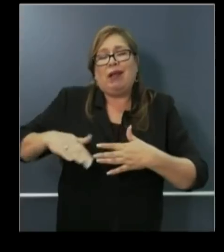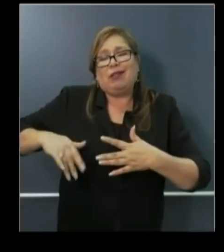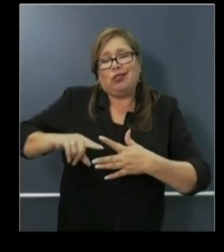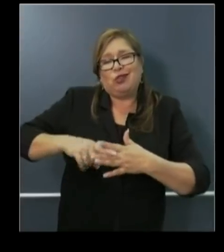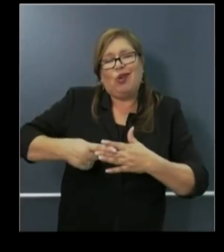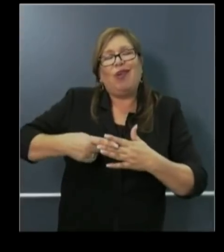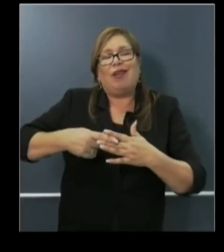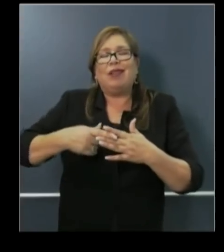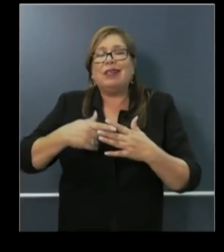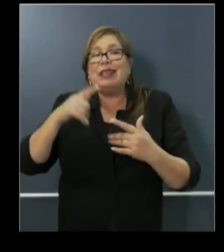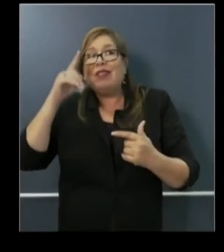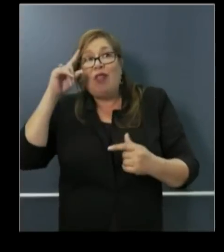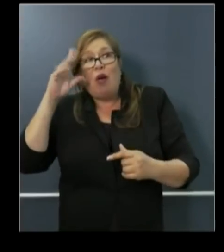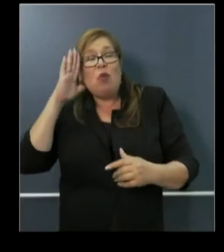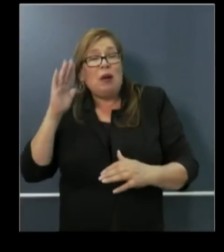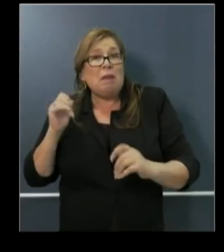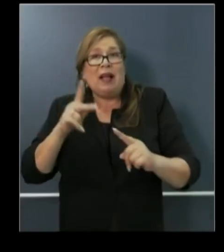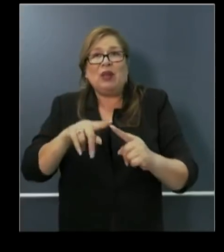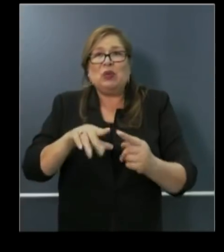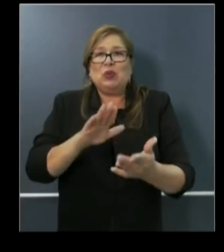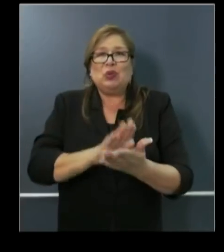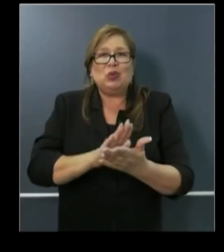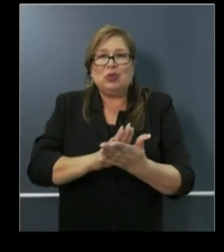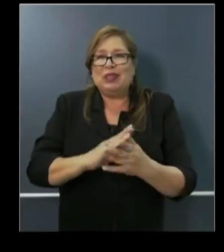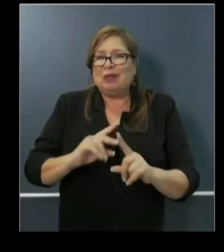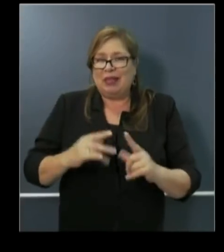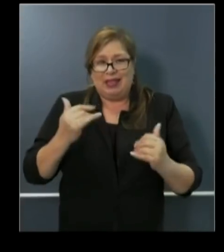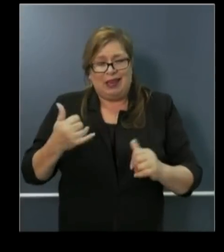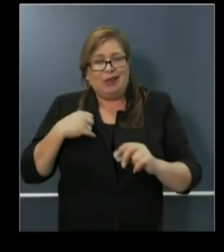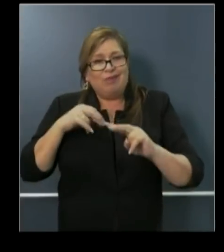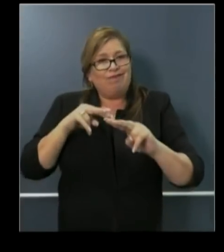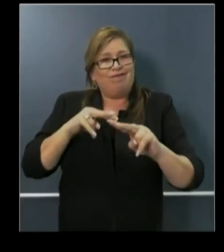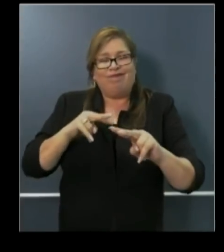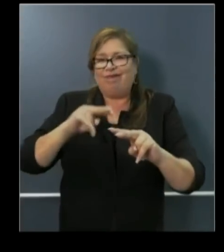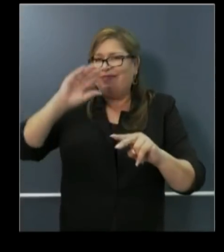and expecting to return, and when it became clear that that wasn't